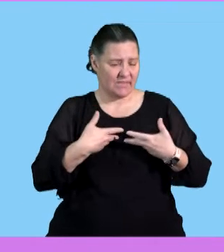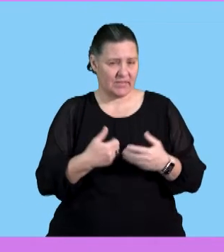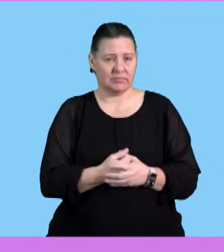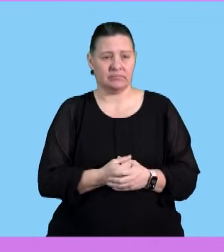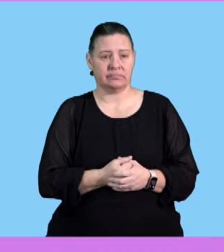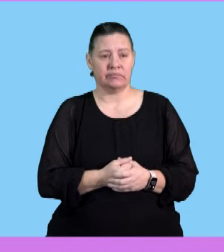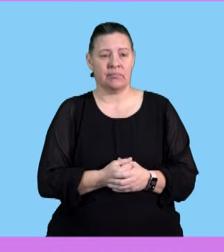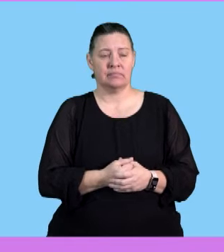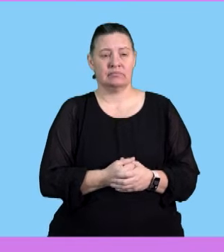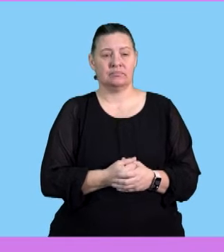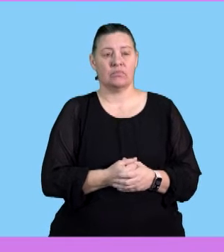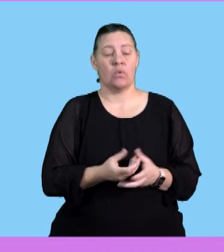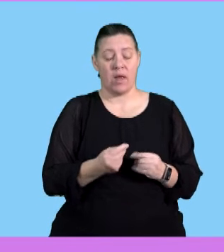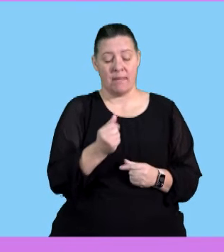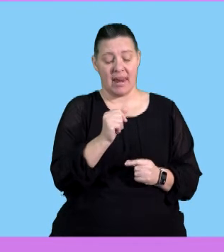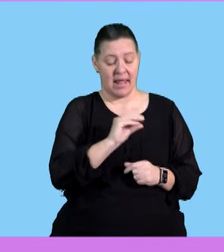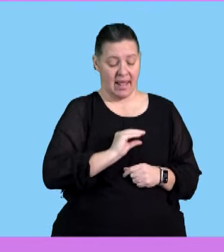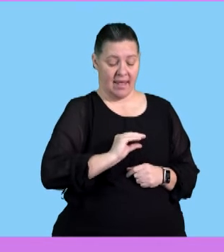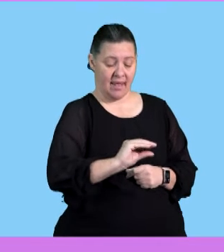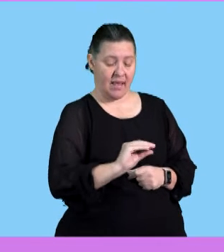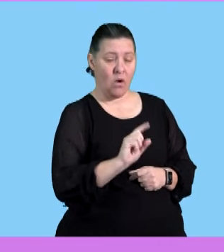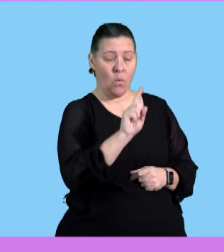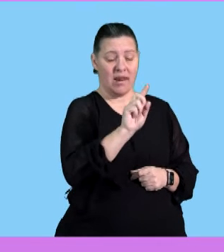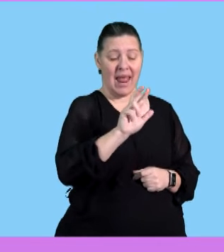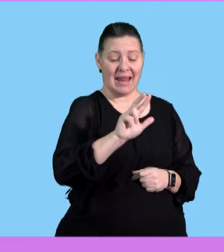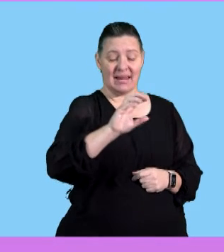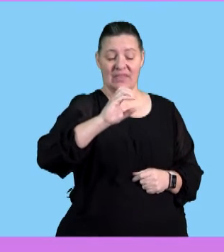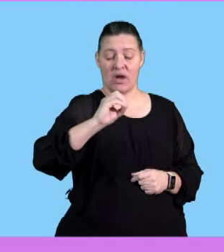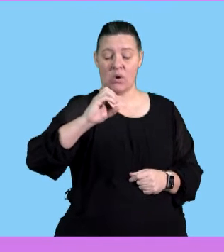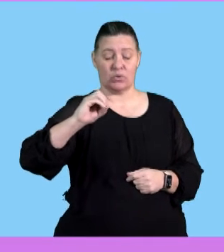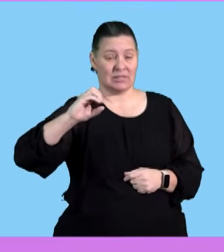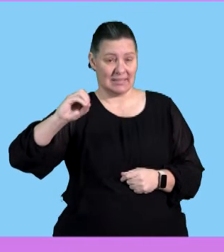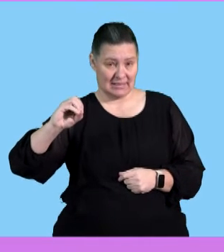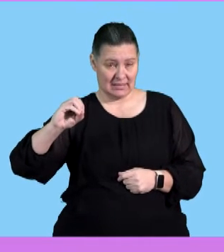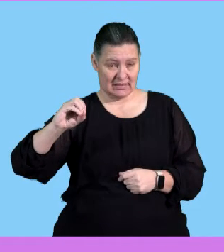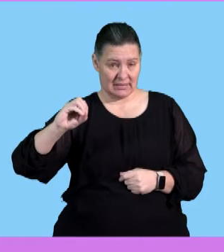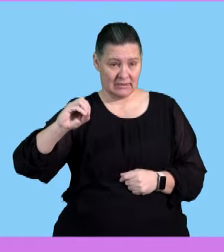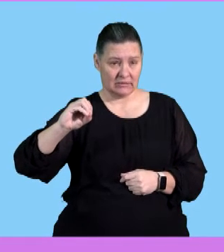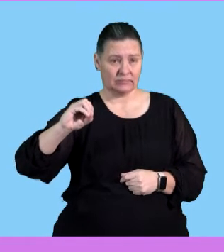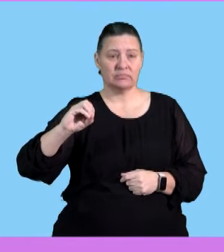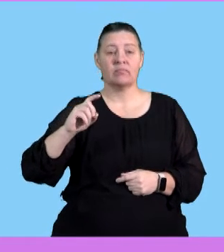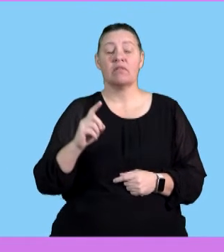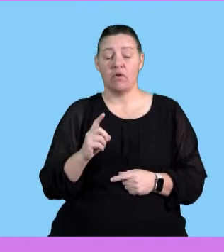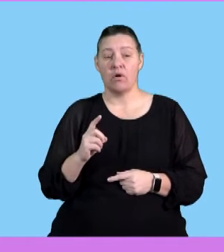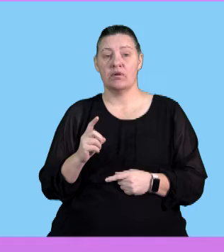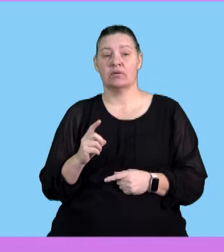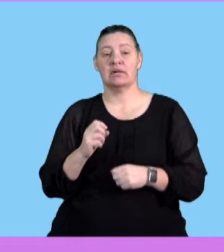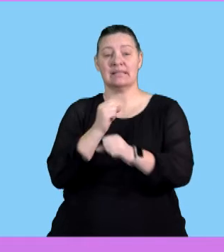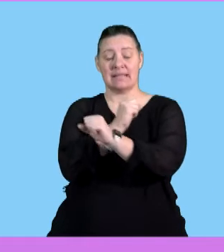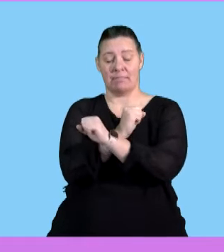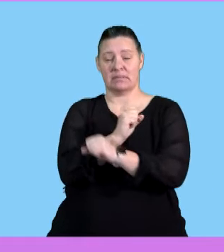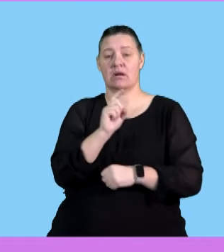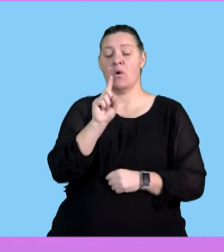what we are given. We are given that we are investing a total amount of 18,000 at